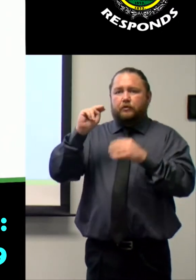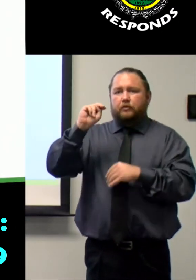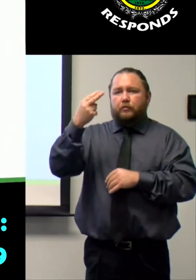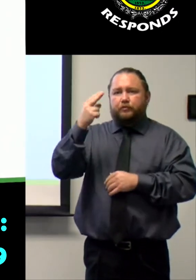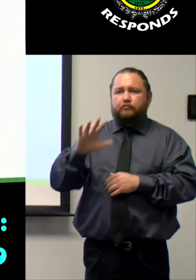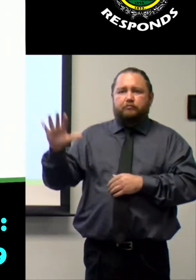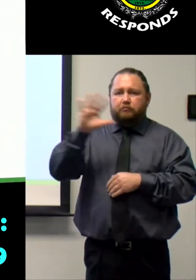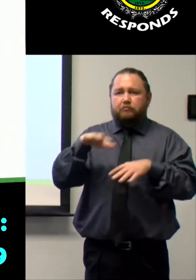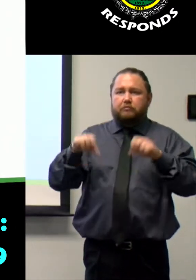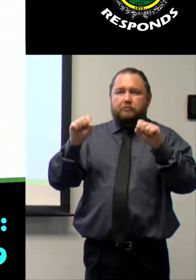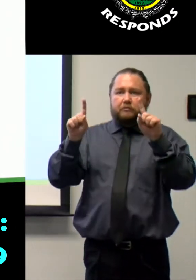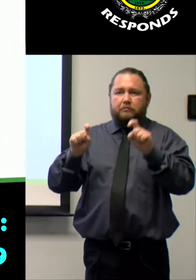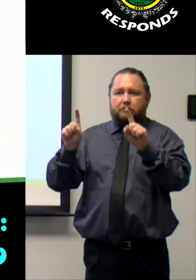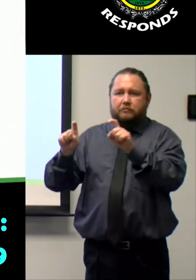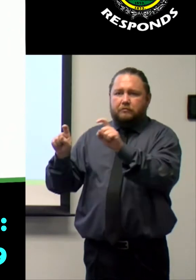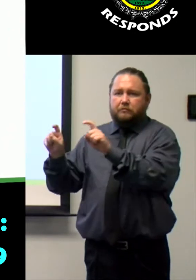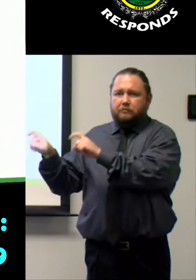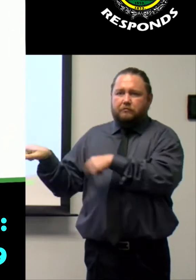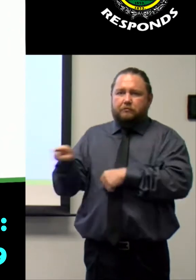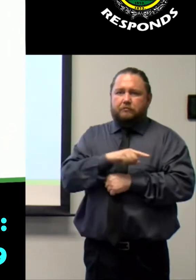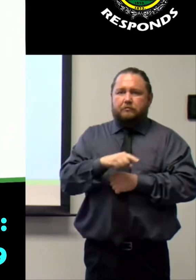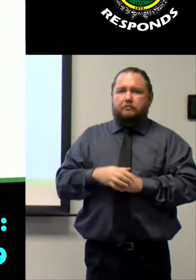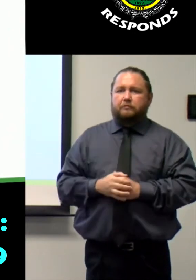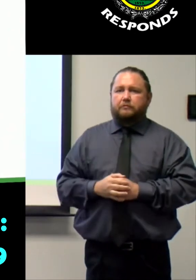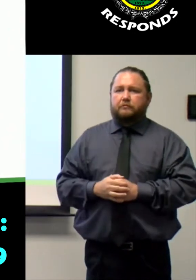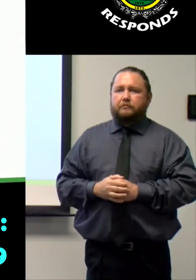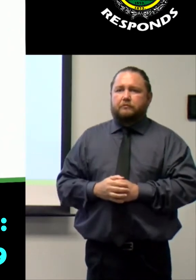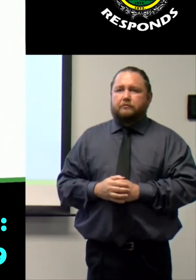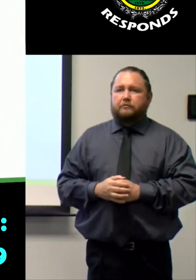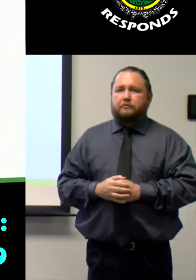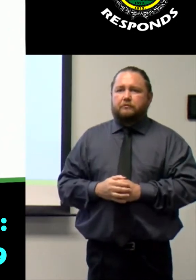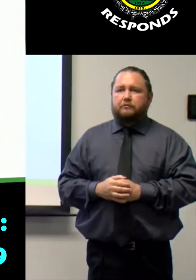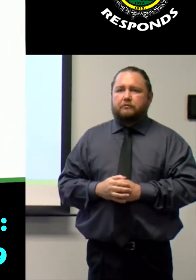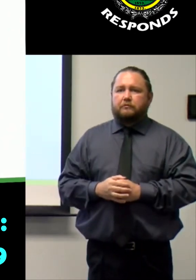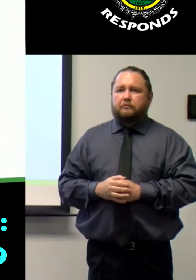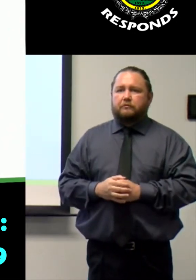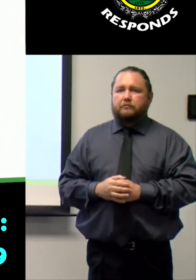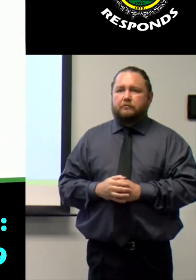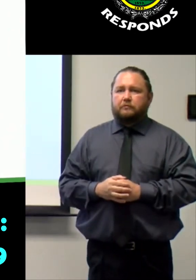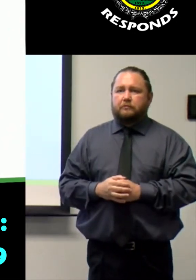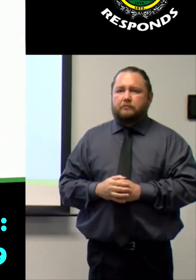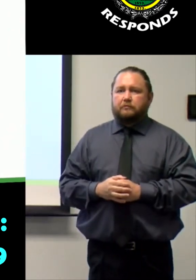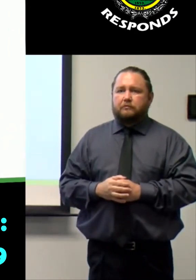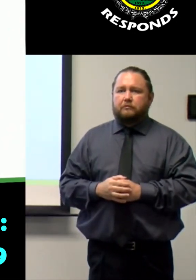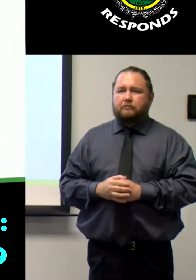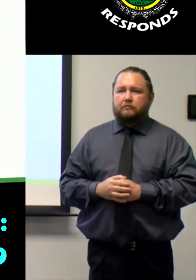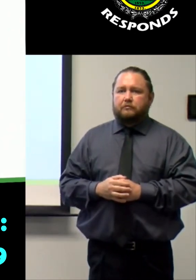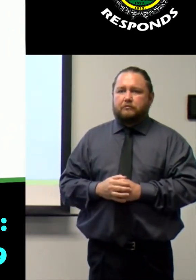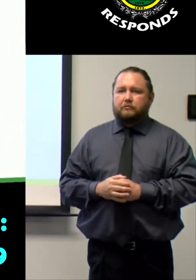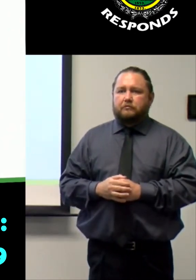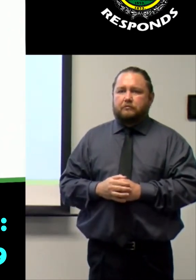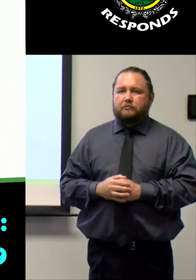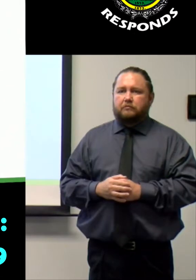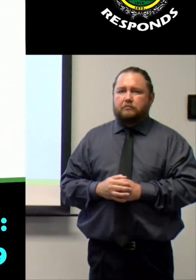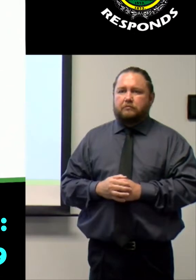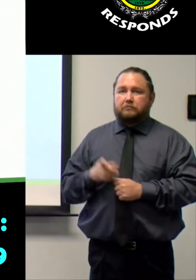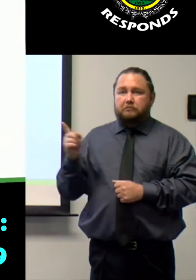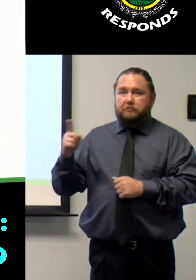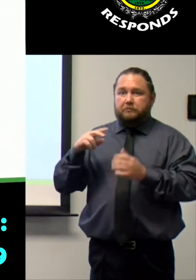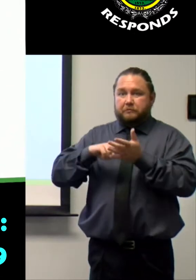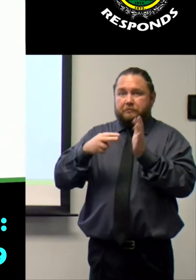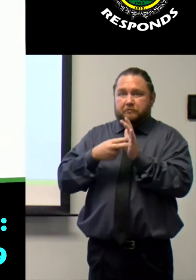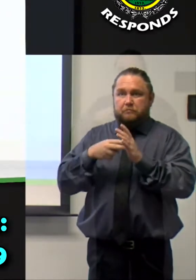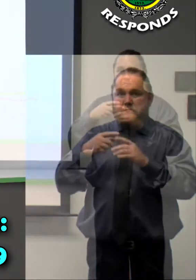many people as we possibly can, not only to determine who has the virus and help treat